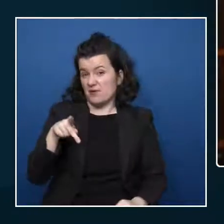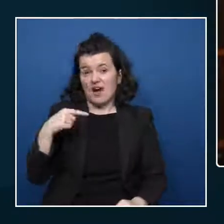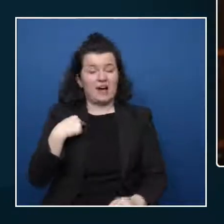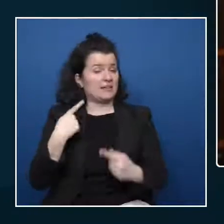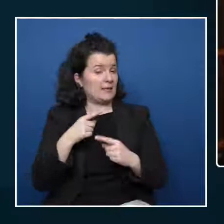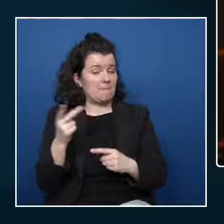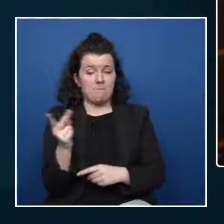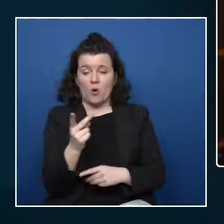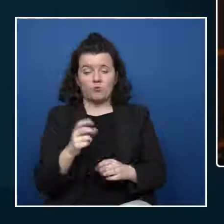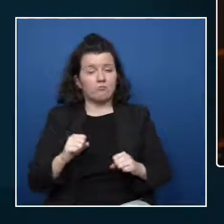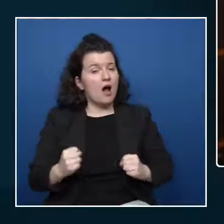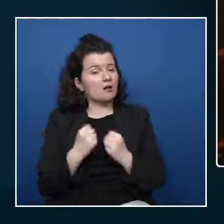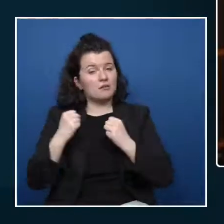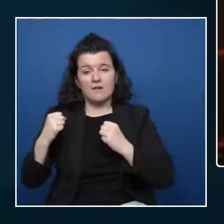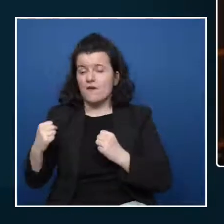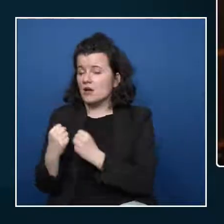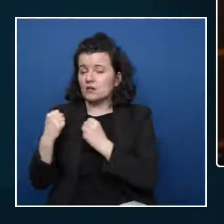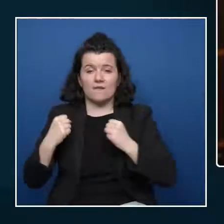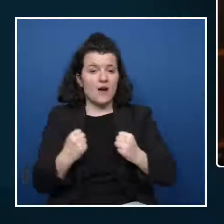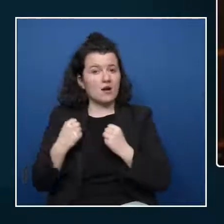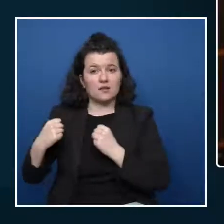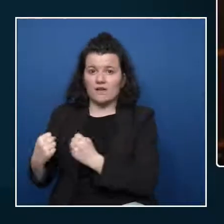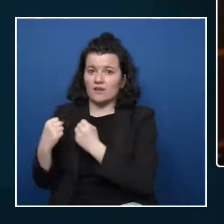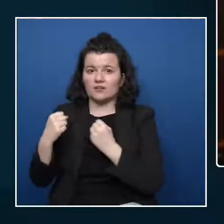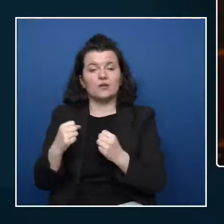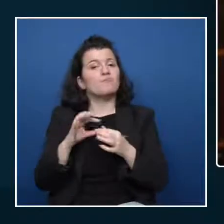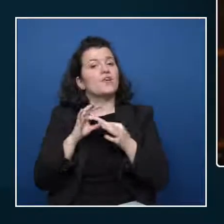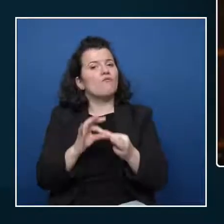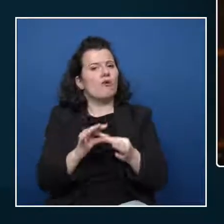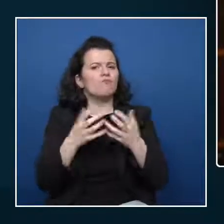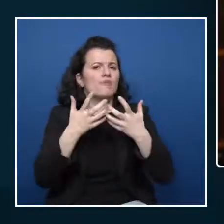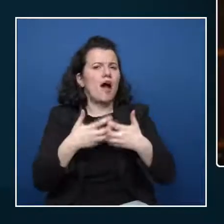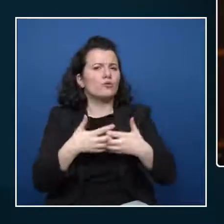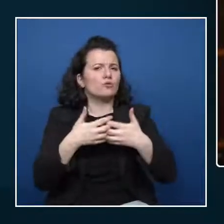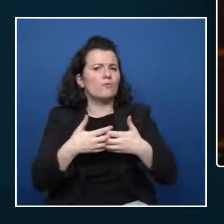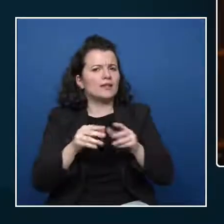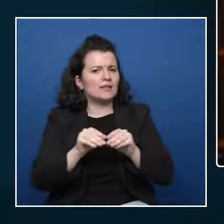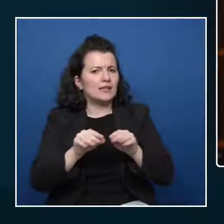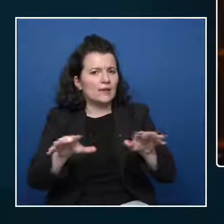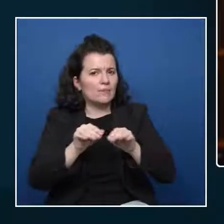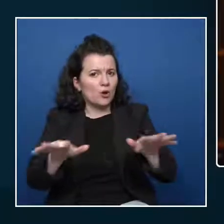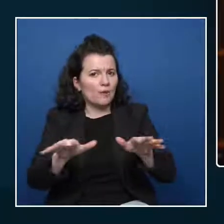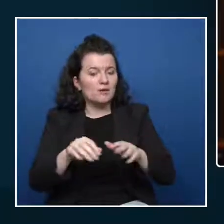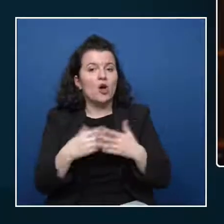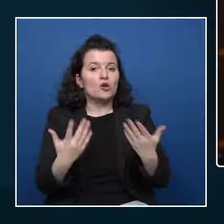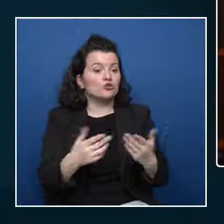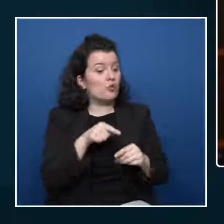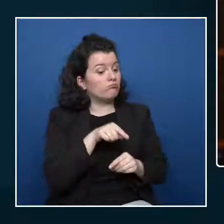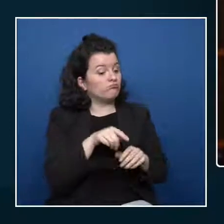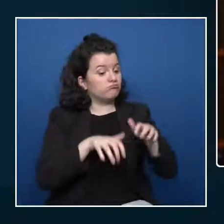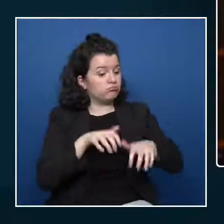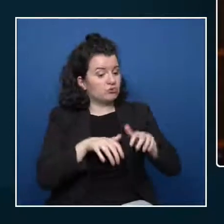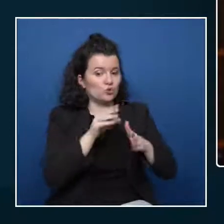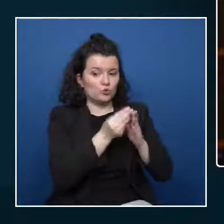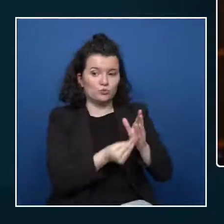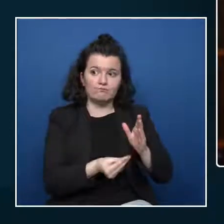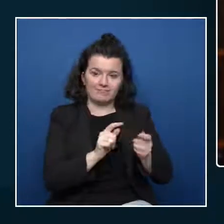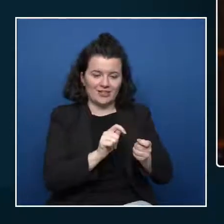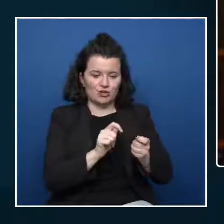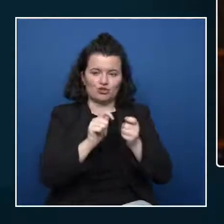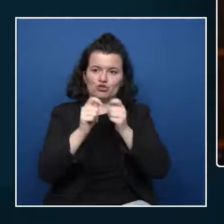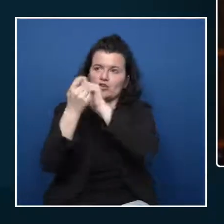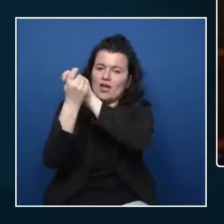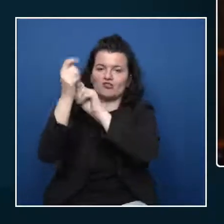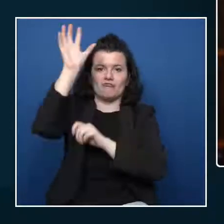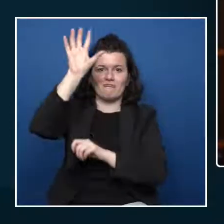mainly focused on automated deployments, shifting to cloud migrations as well, and loving